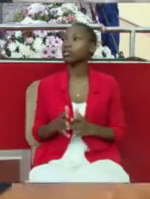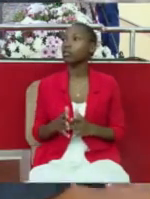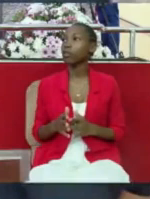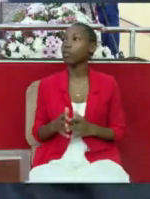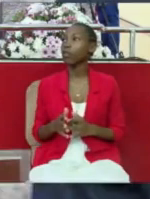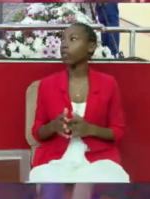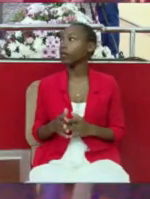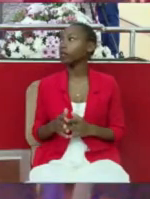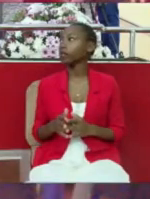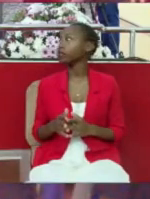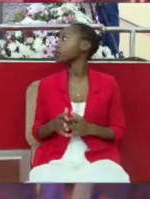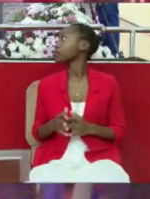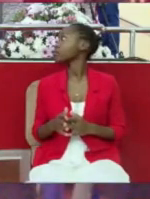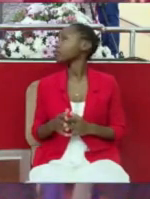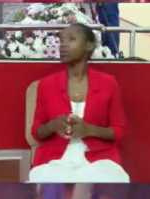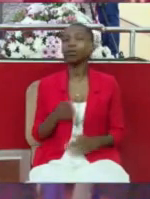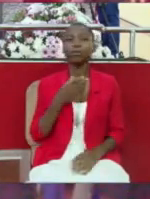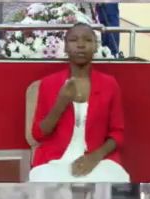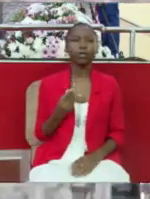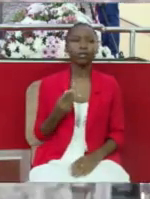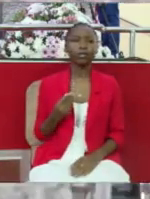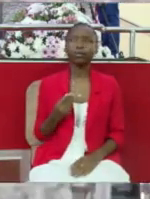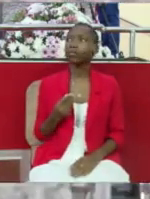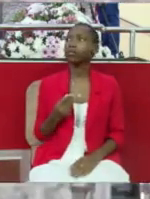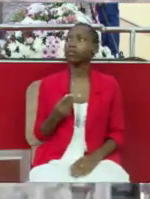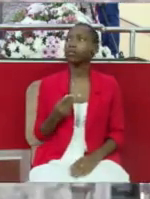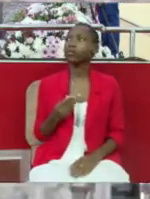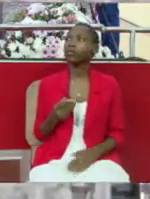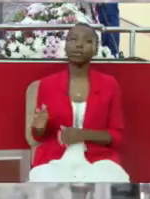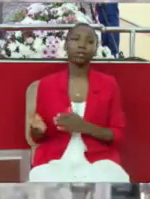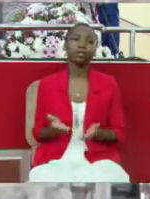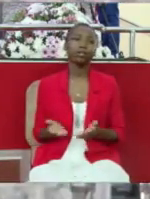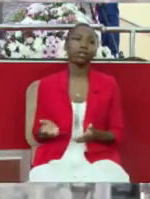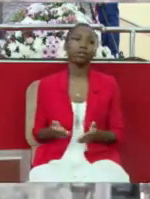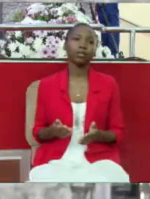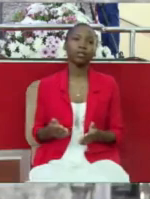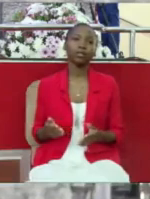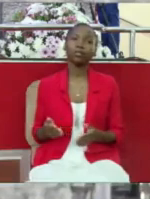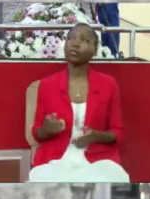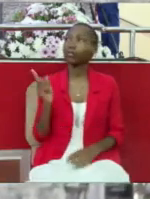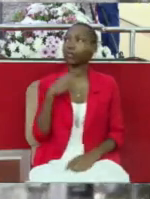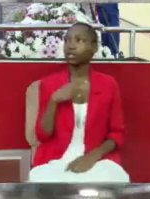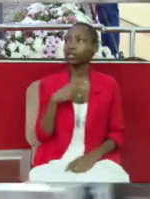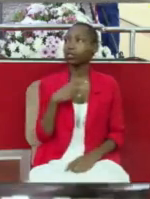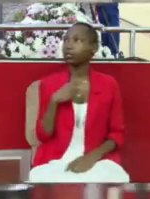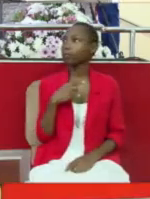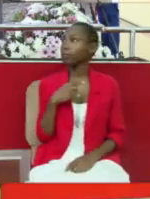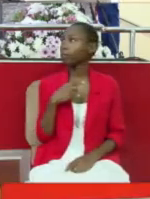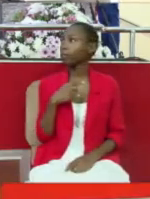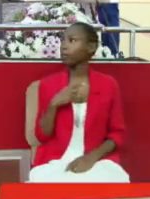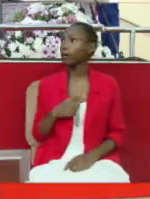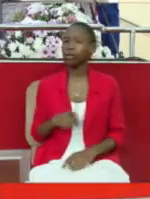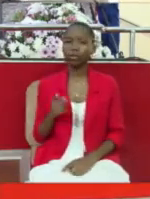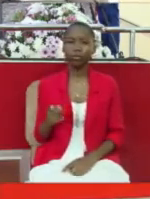Katika jina la Yesu. We want to bring this service to a wonderful close. Tunataka kumaliza hii. You could be here. Pengine uko hapa. You could